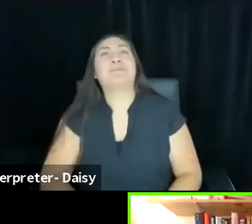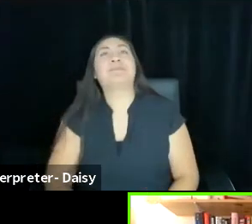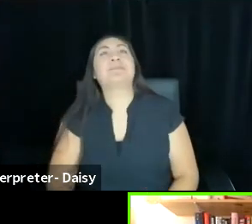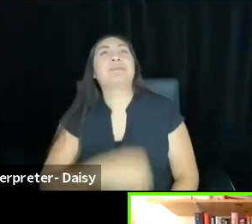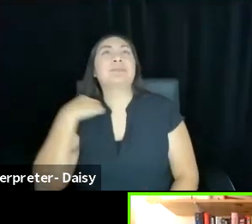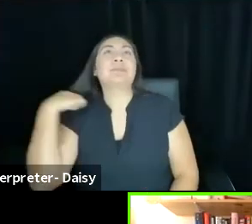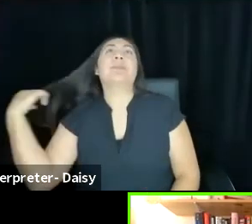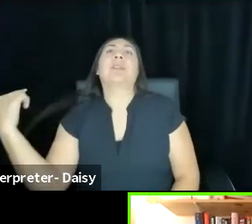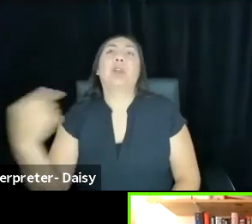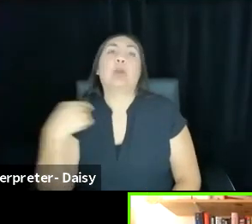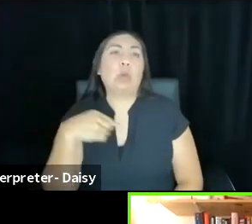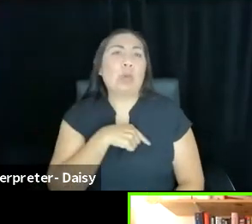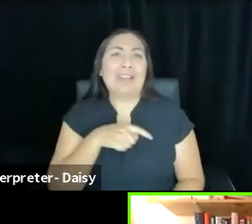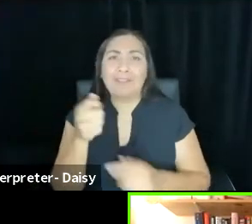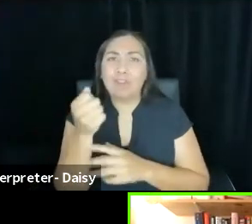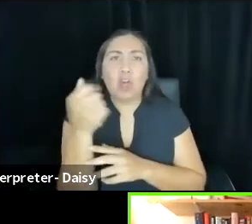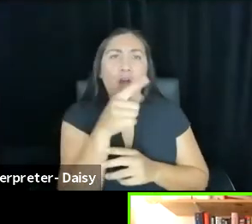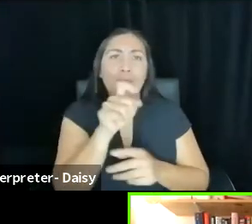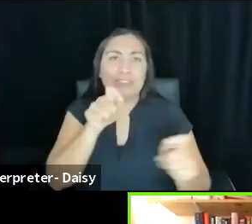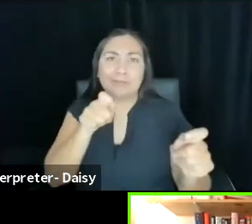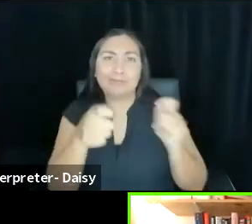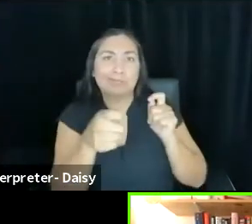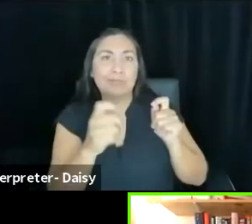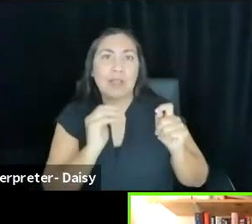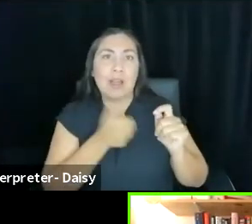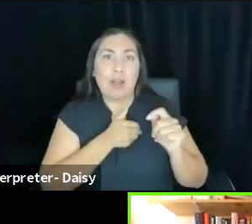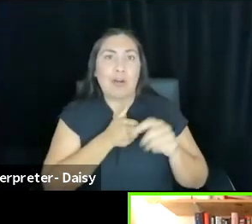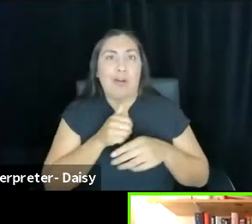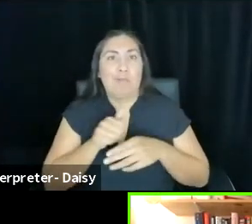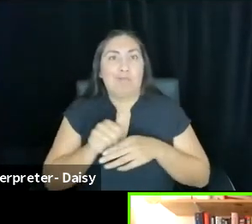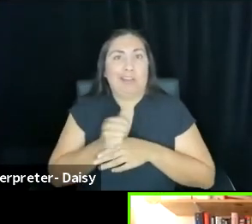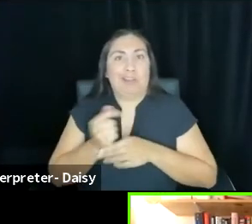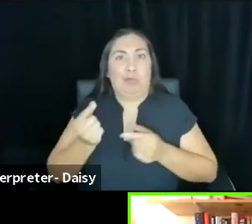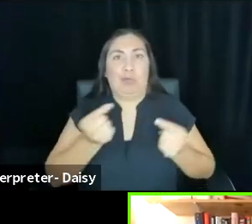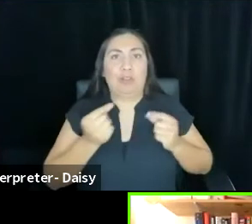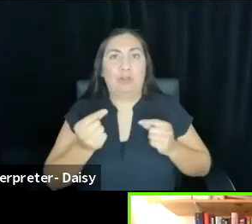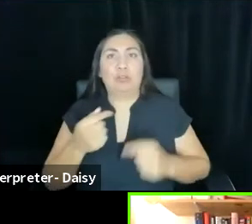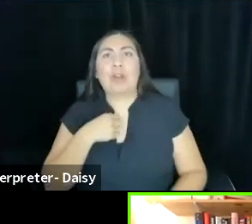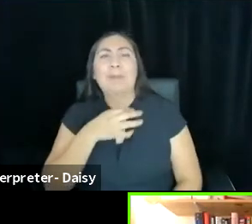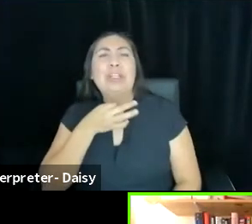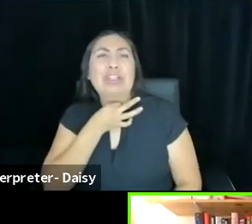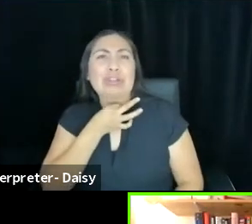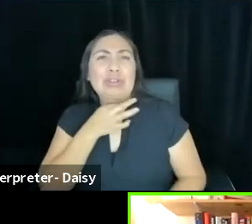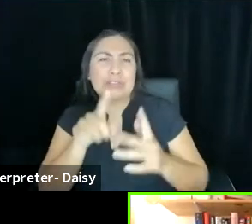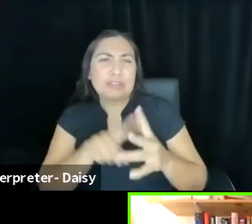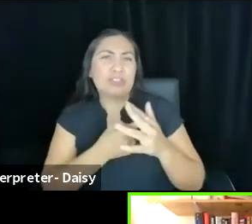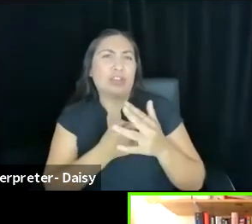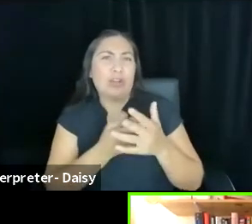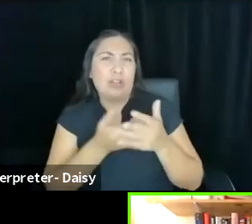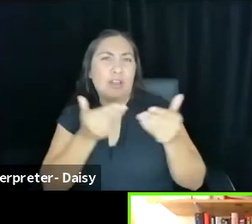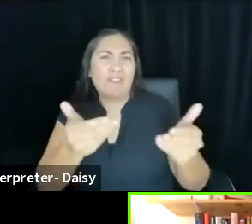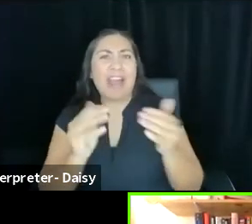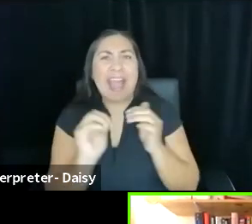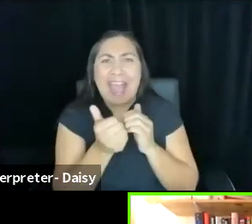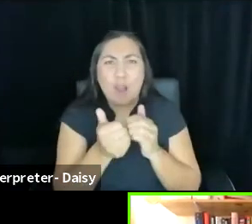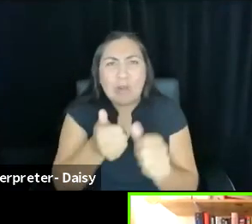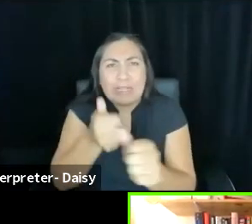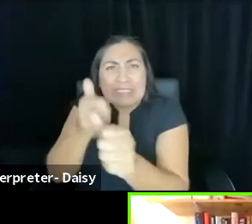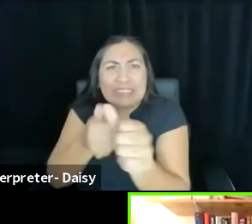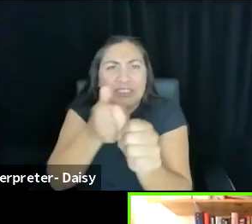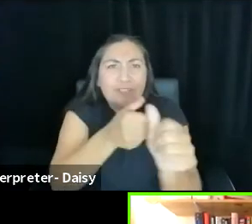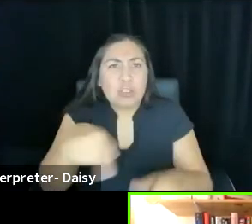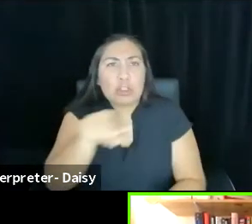creative practices in the face of quarantine. So I'm curious, just starting off, how are each of you meeting this